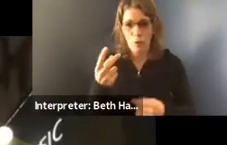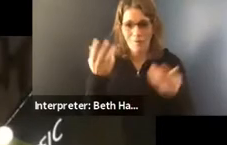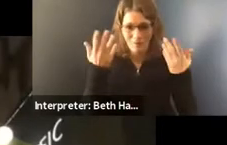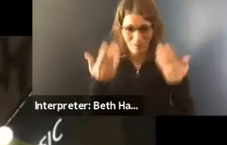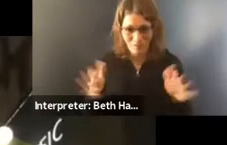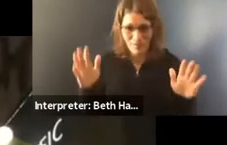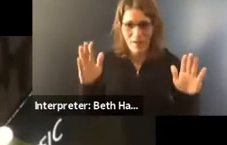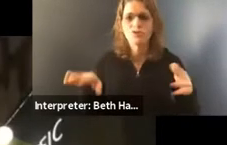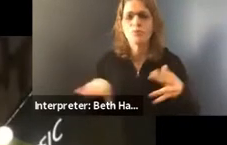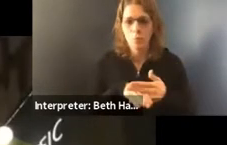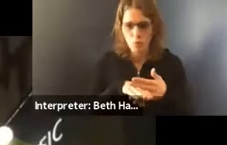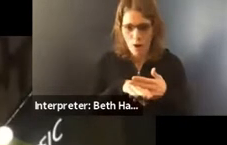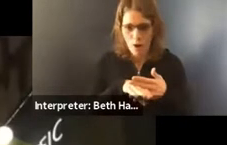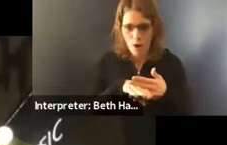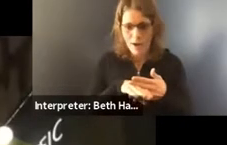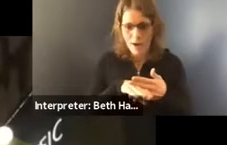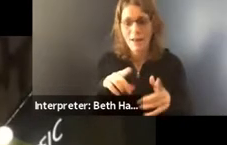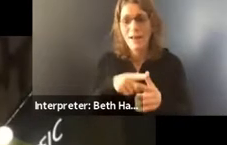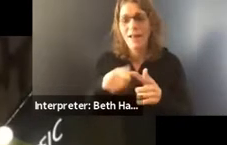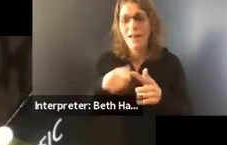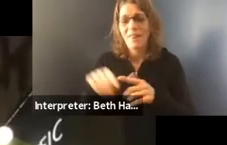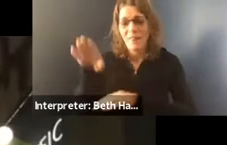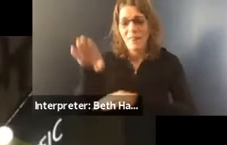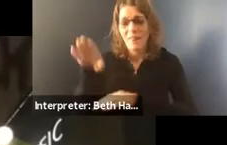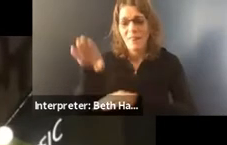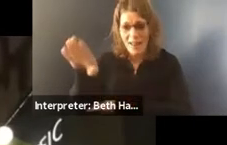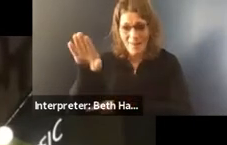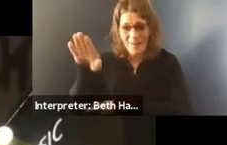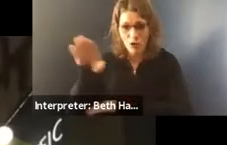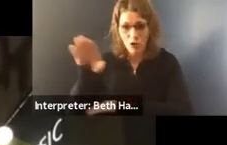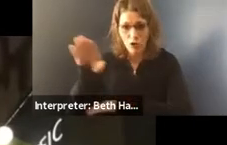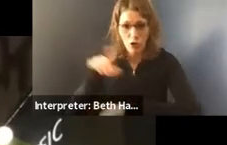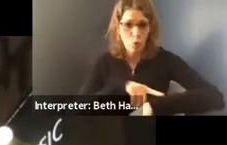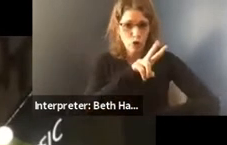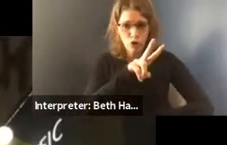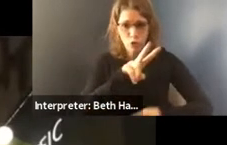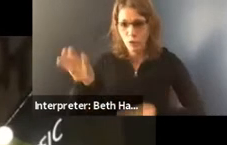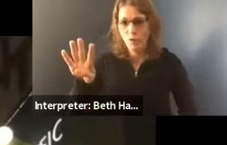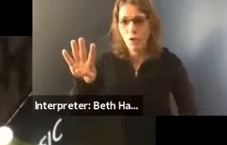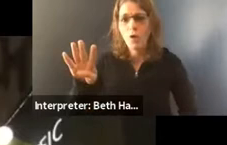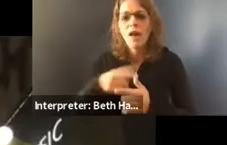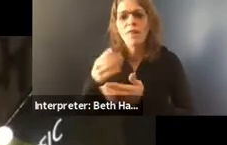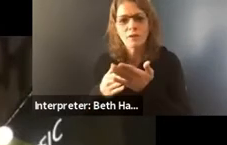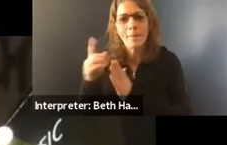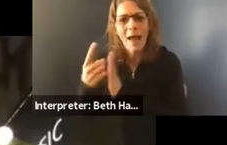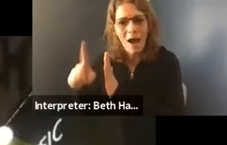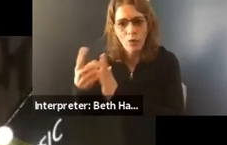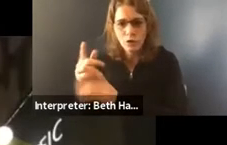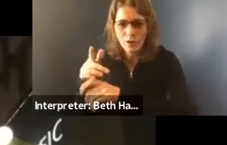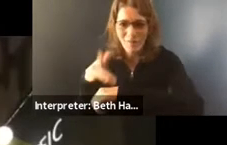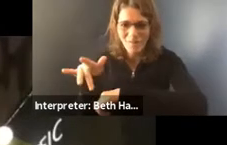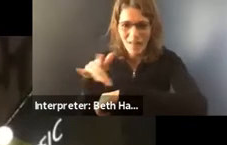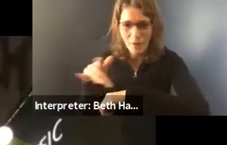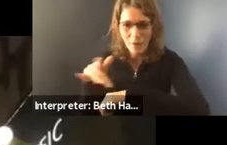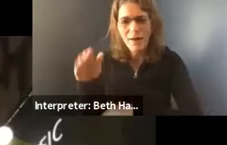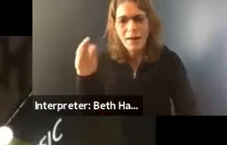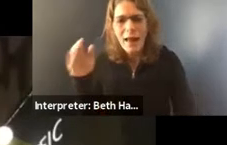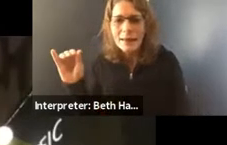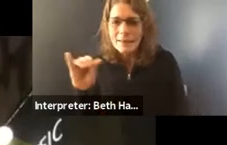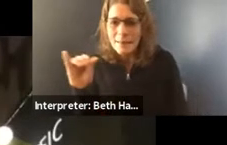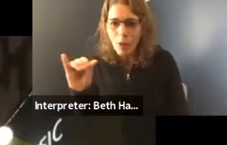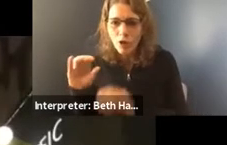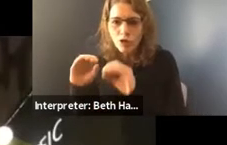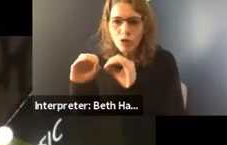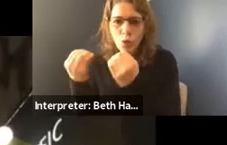the afternoon, between 2 and 4, we will have Zoom hours available. So imagine this similar to office hours. If you are working on